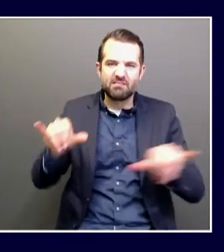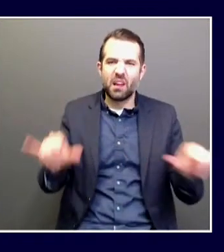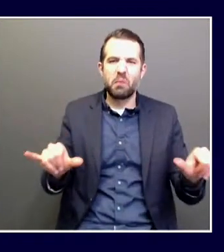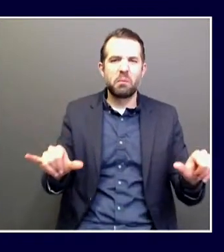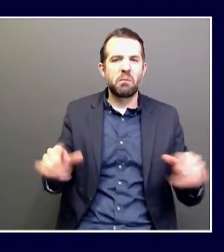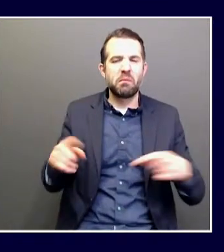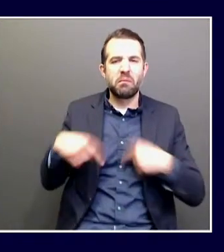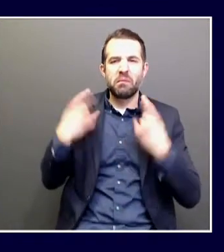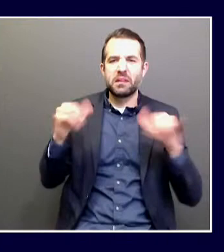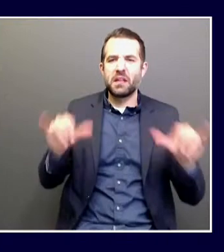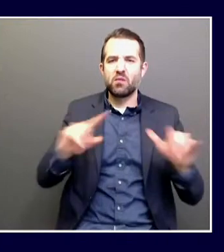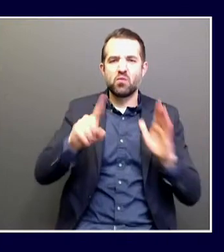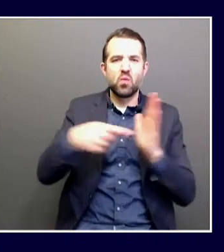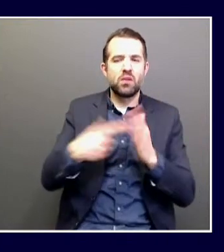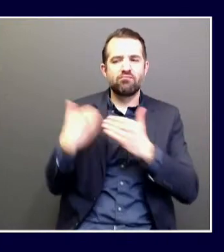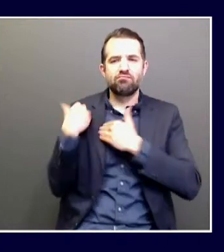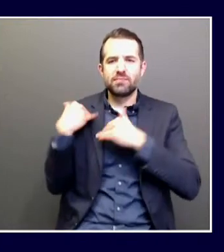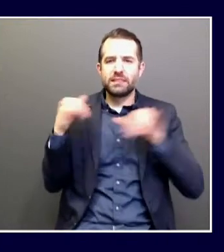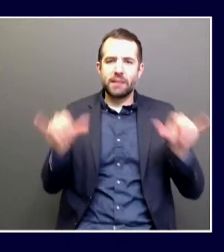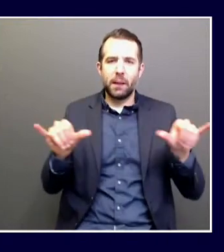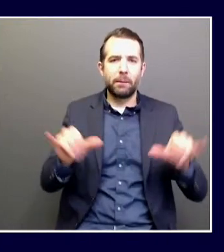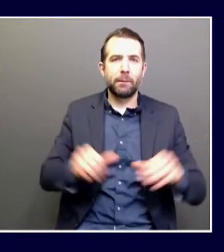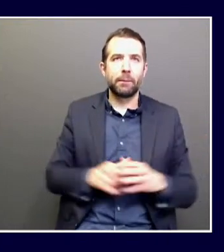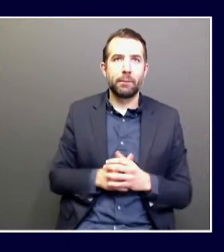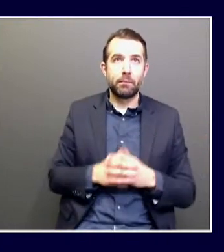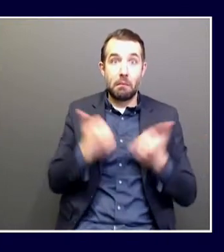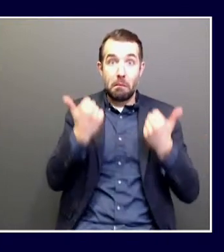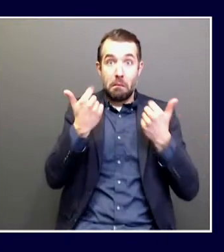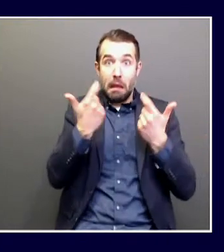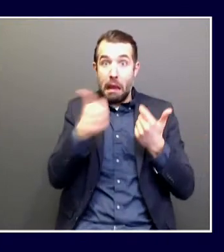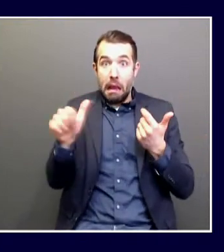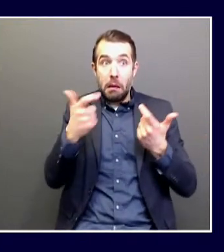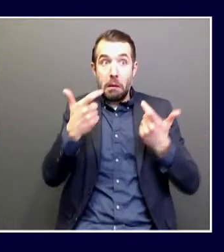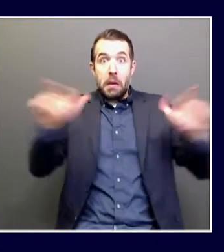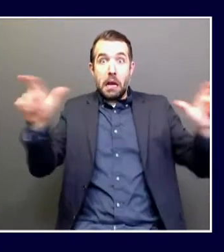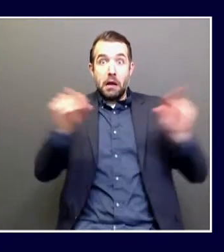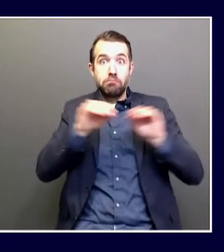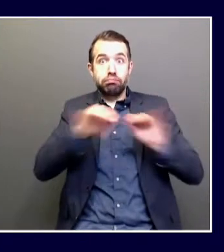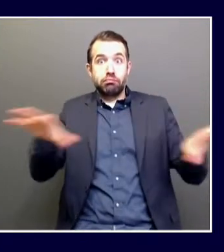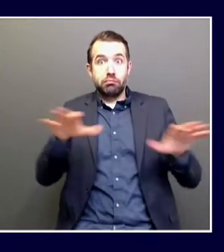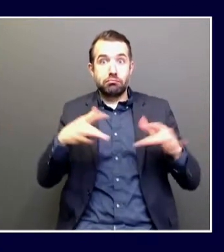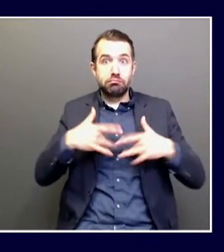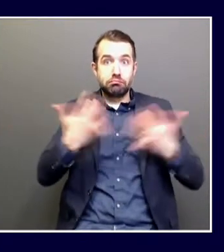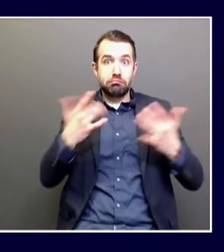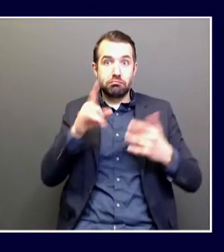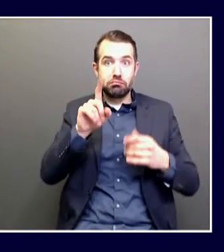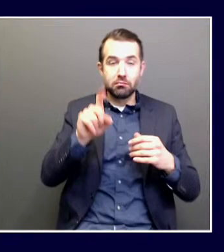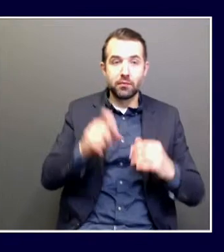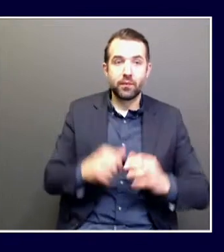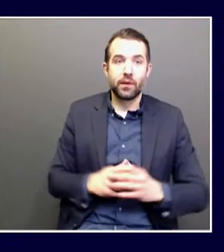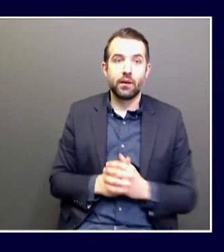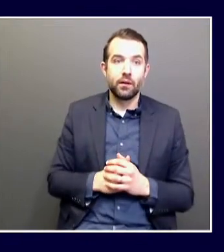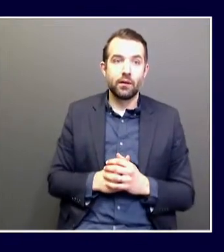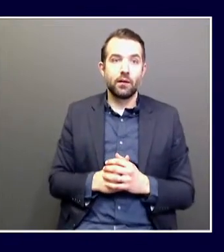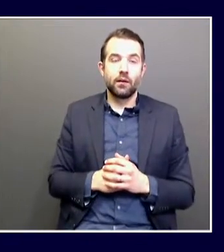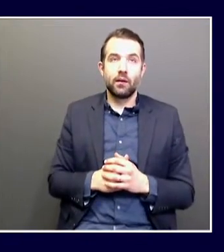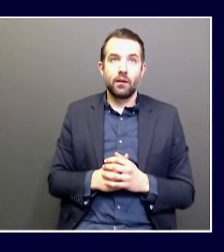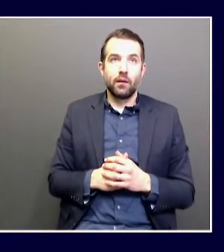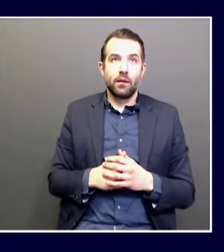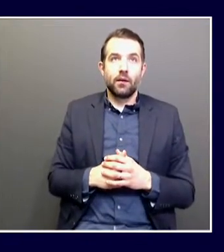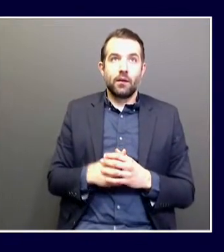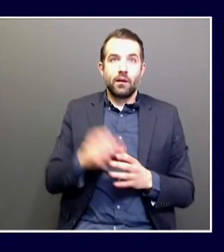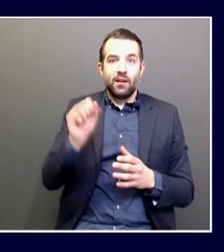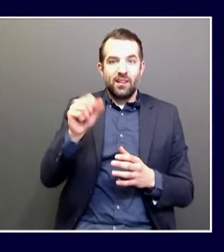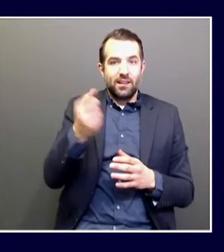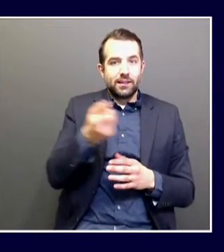not changed. And any large outbreaks that or any of particular concern right now that you're working with? There are a number of outbreaks